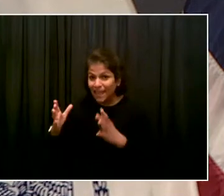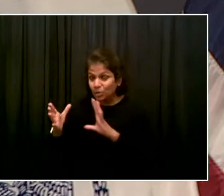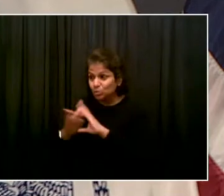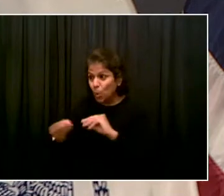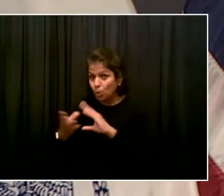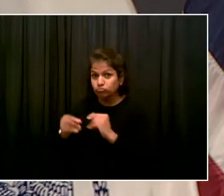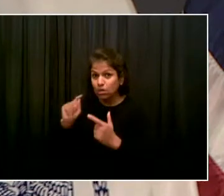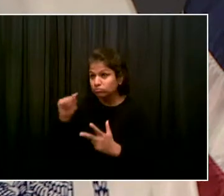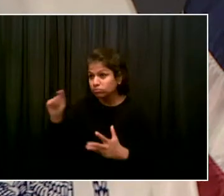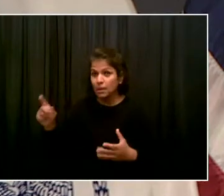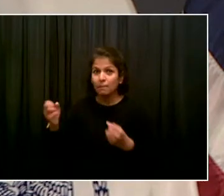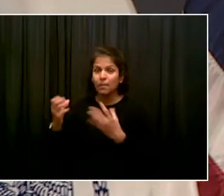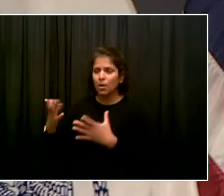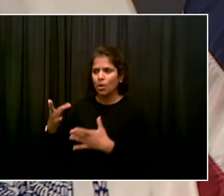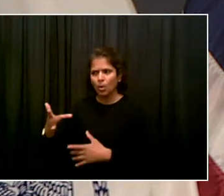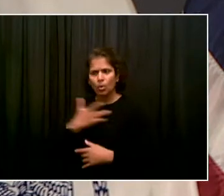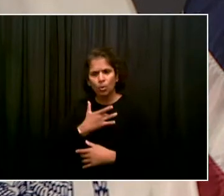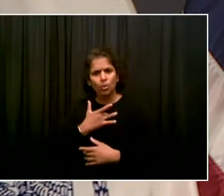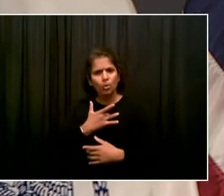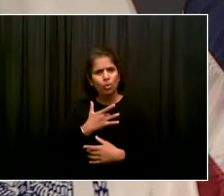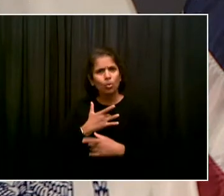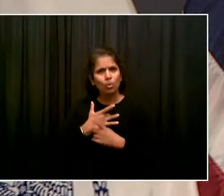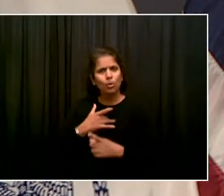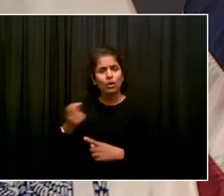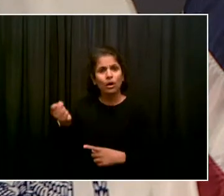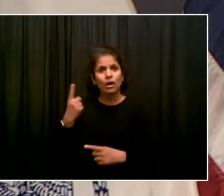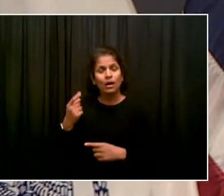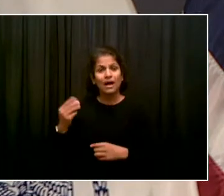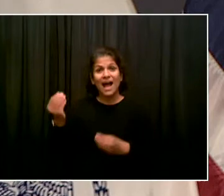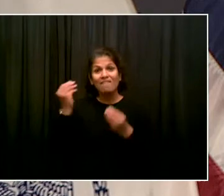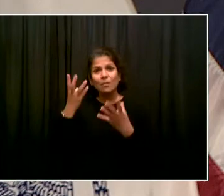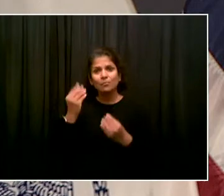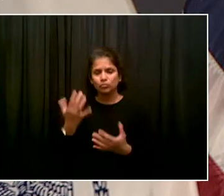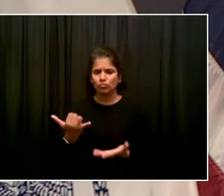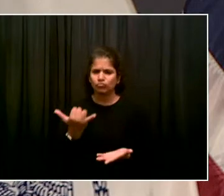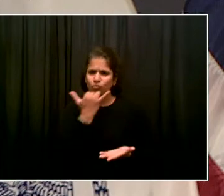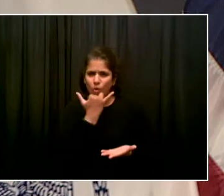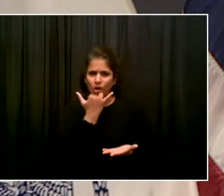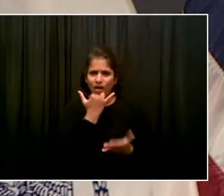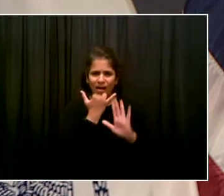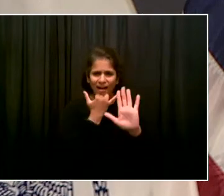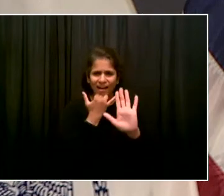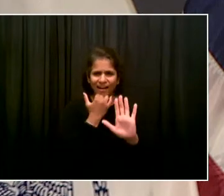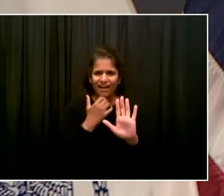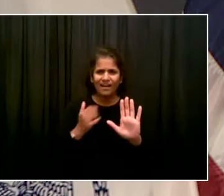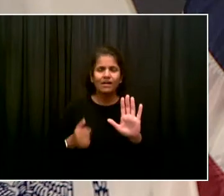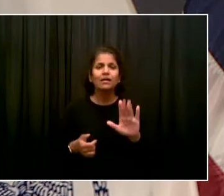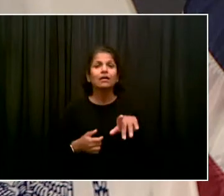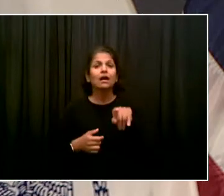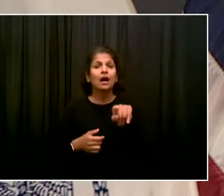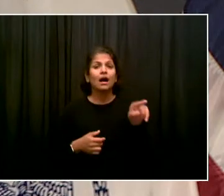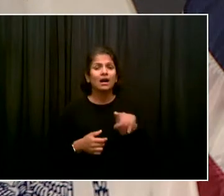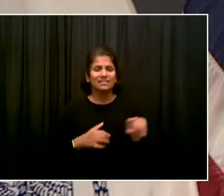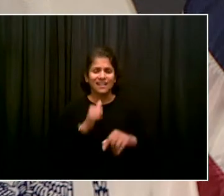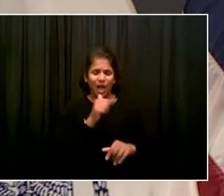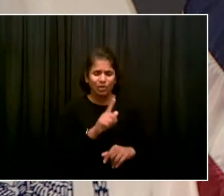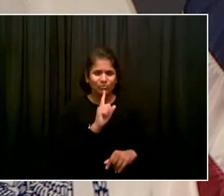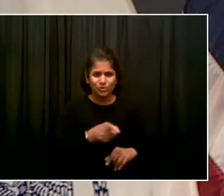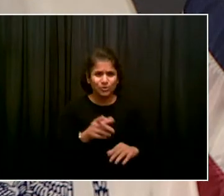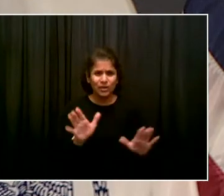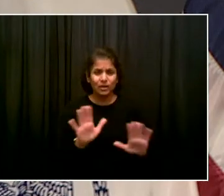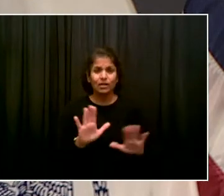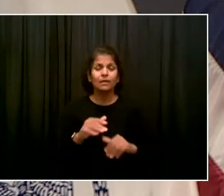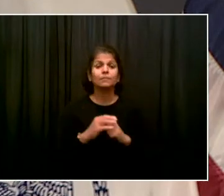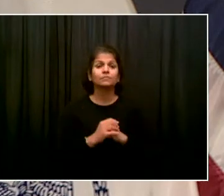simply. It's just not true. I've been over this so many times. If one union stood apart of the rest of the entire